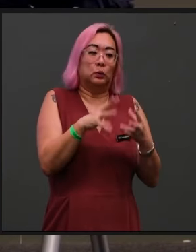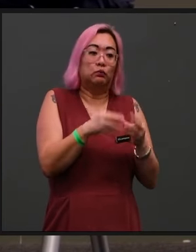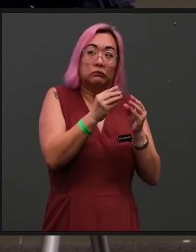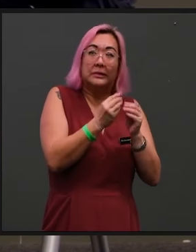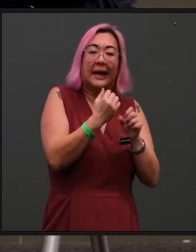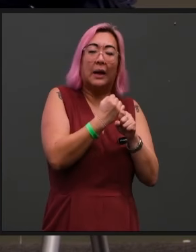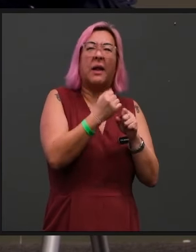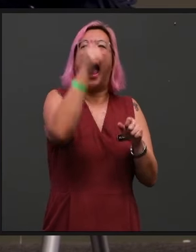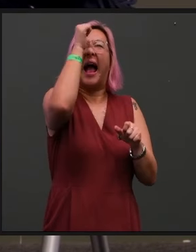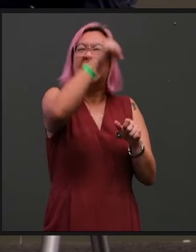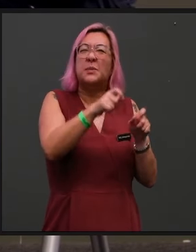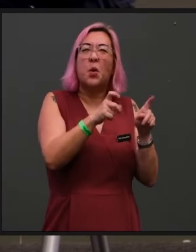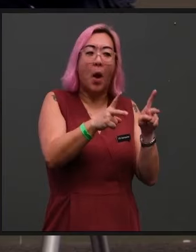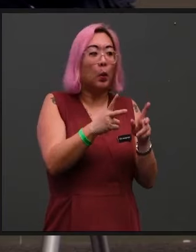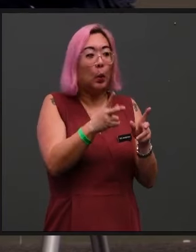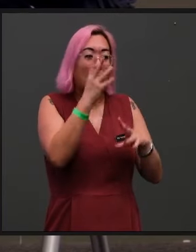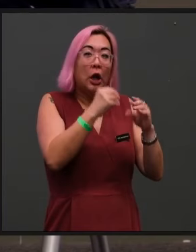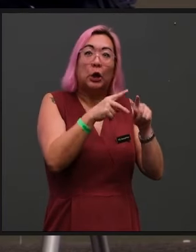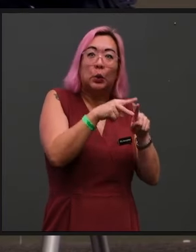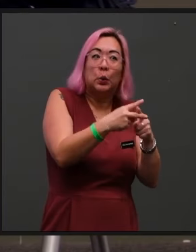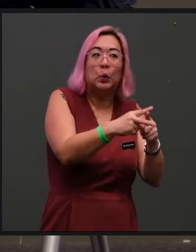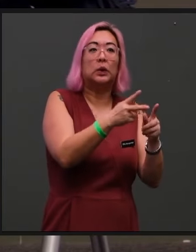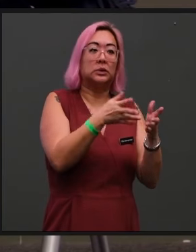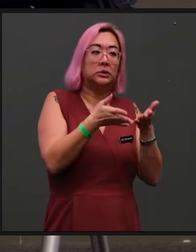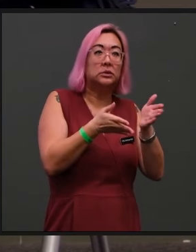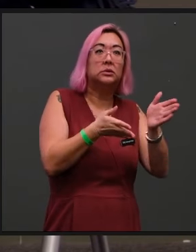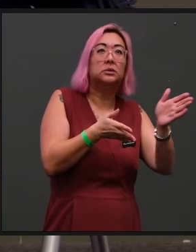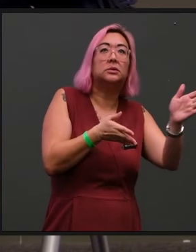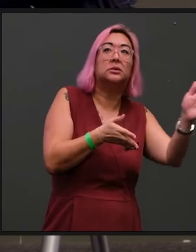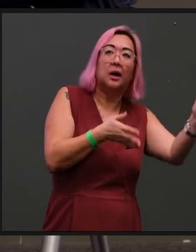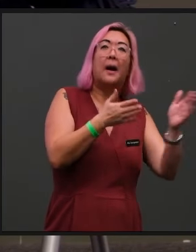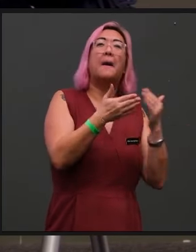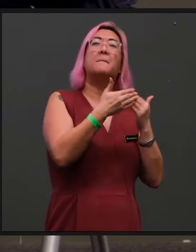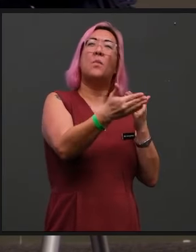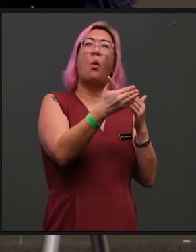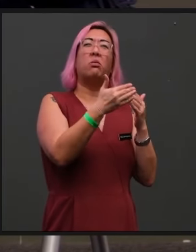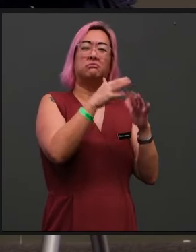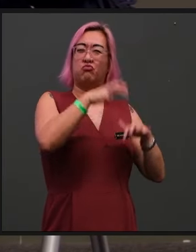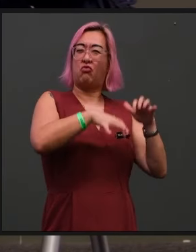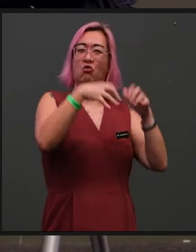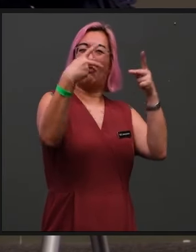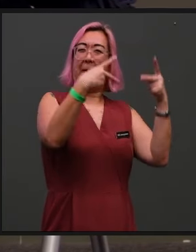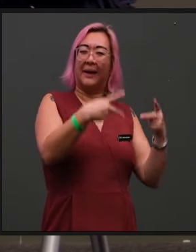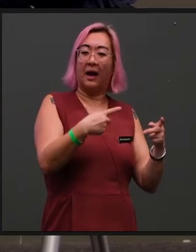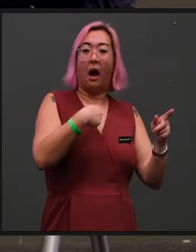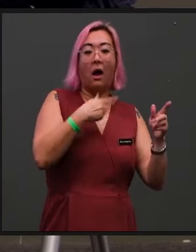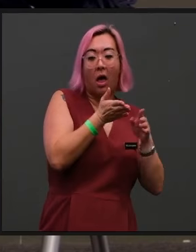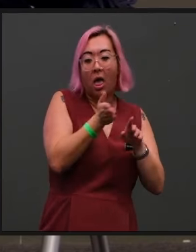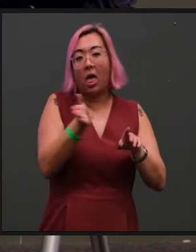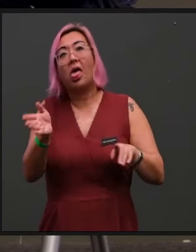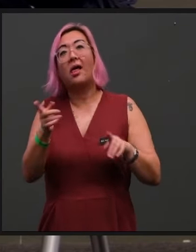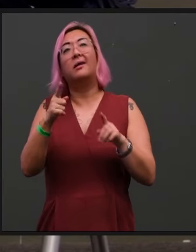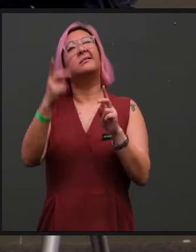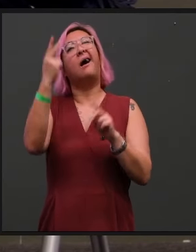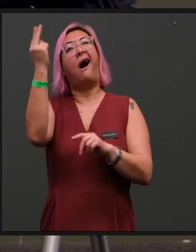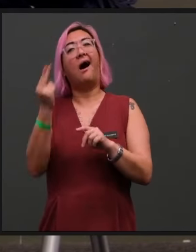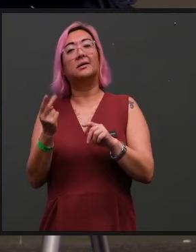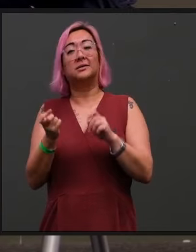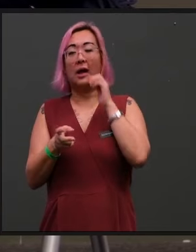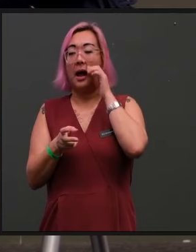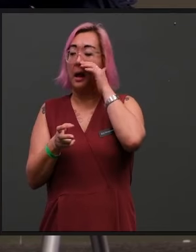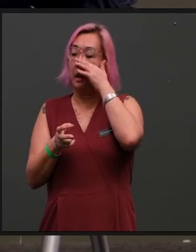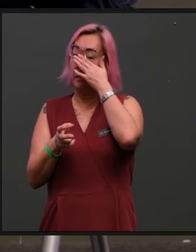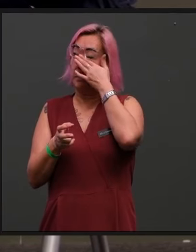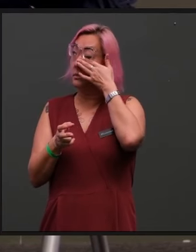different tools, and he ended up leaning more towards the programming side, and I was much more on the art side. So I felt like if we were